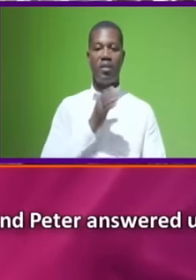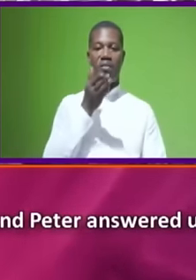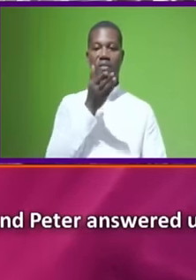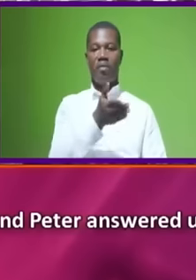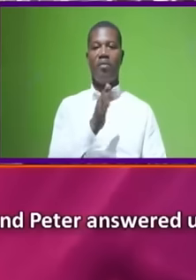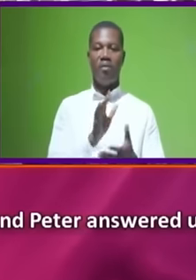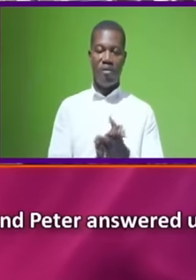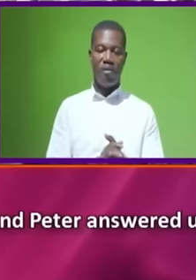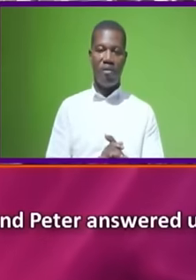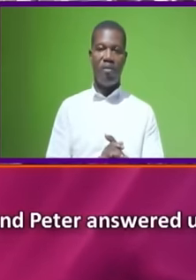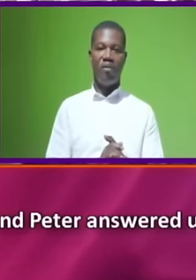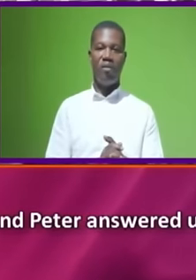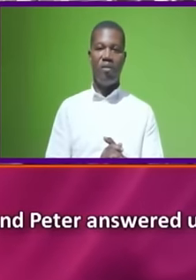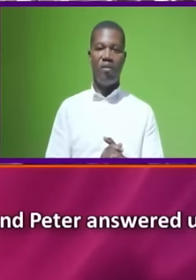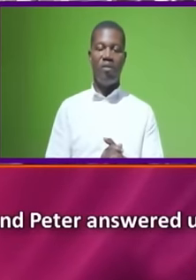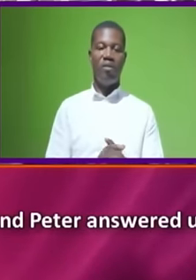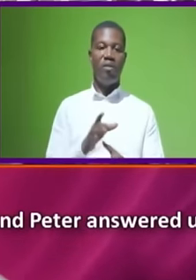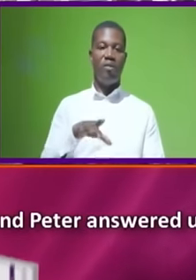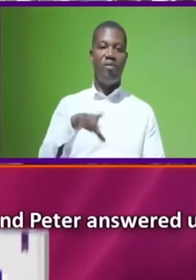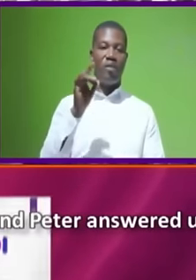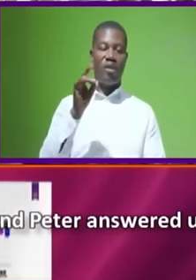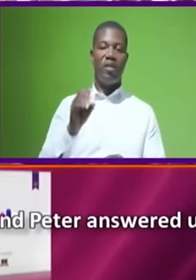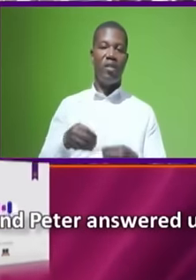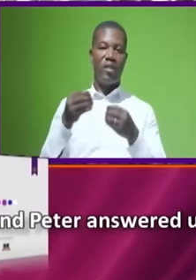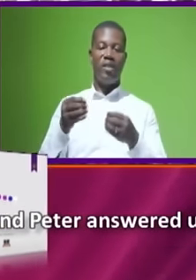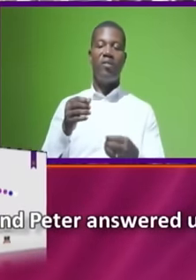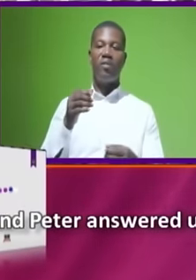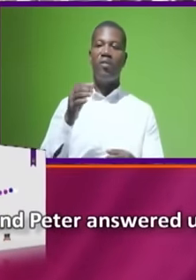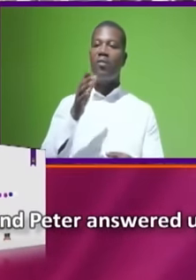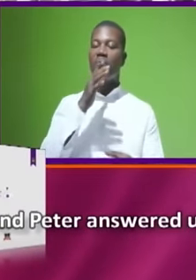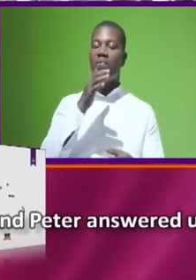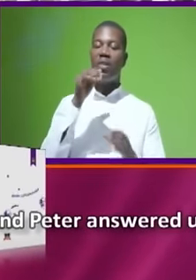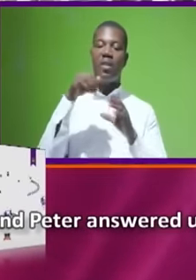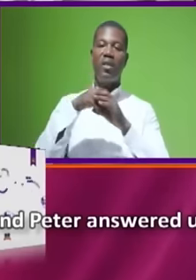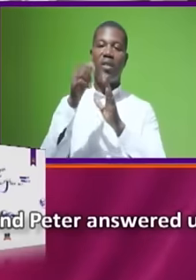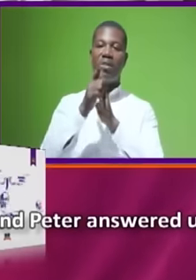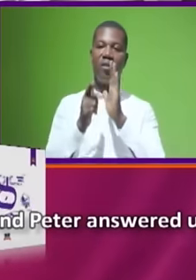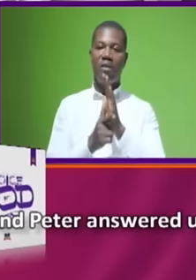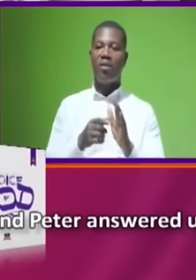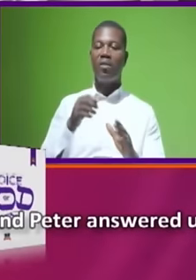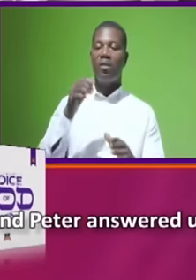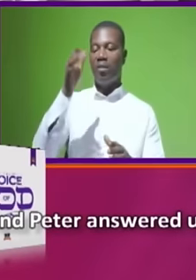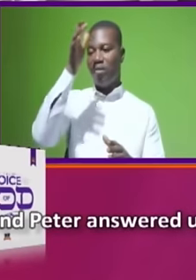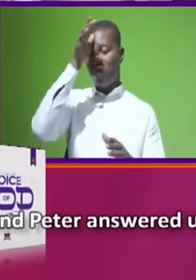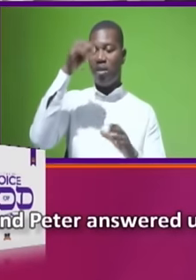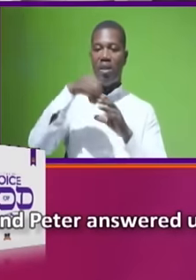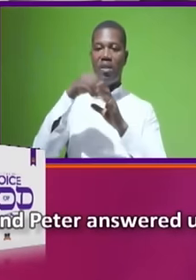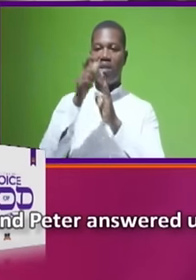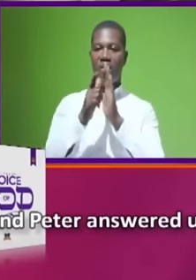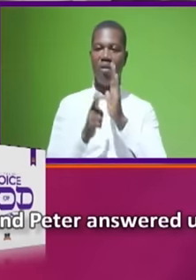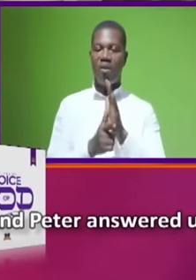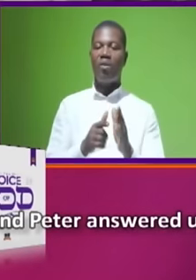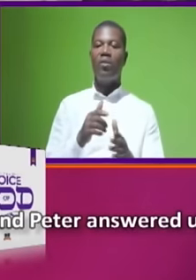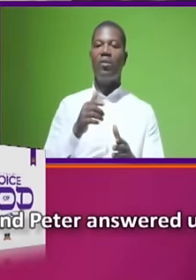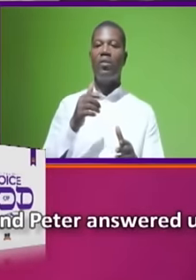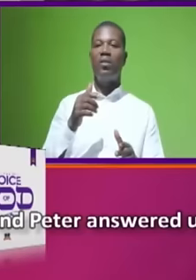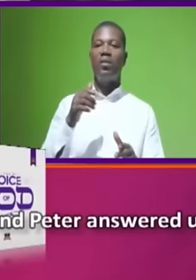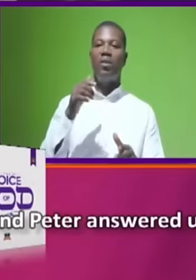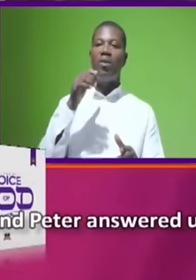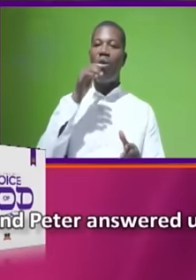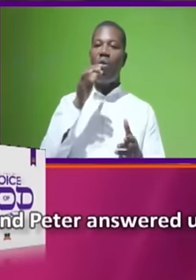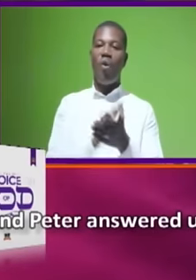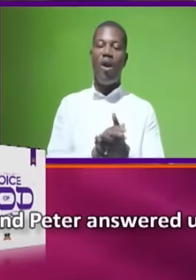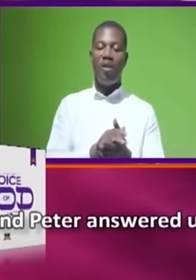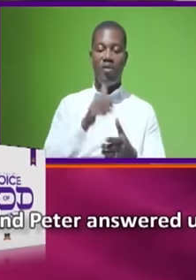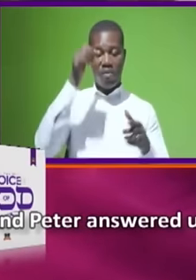what my of my of our former Nasiba Nasibema ne Yirimiano on